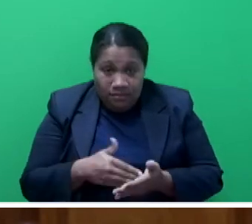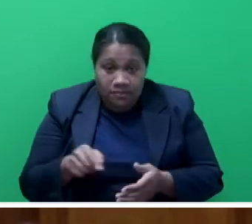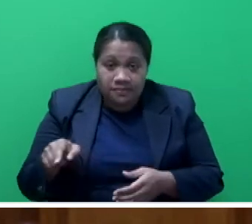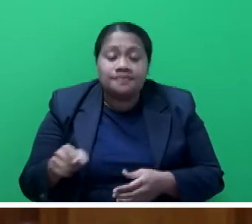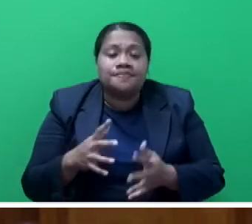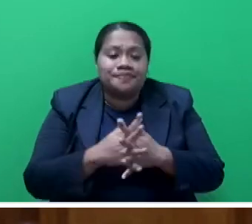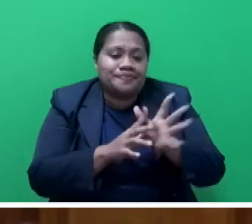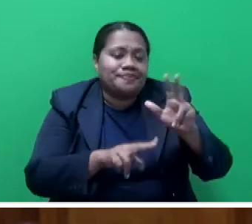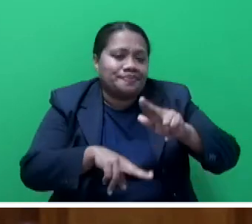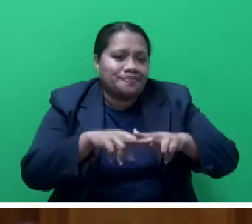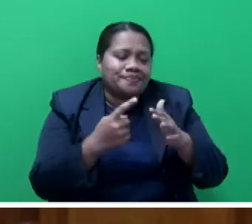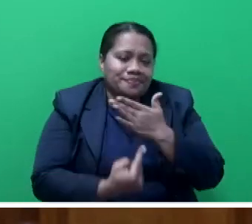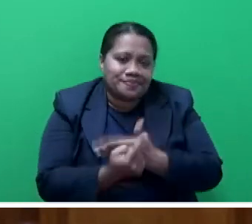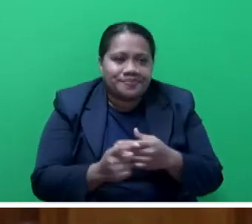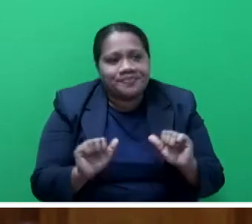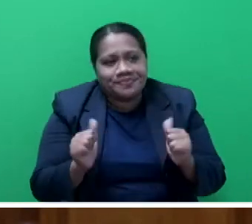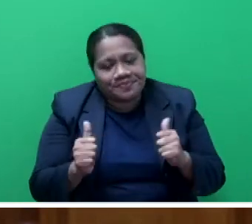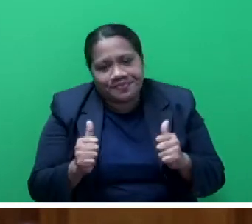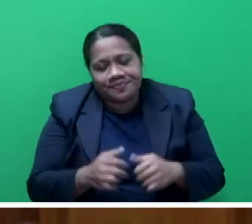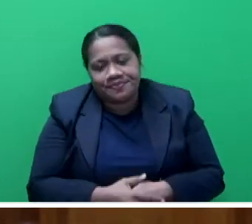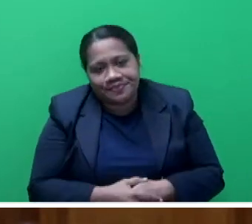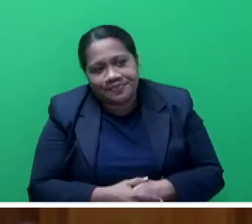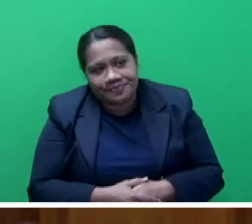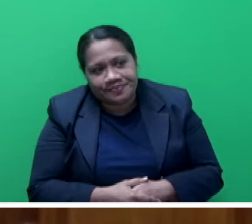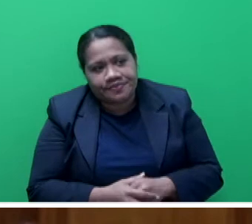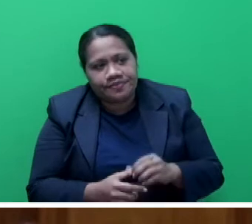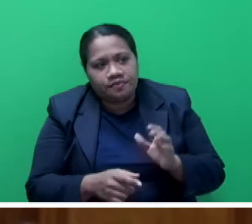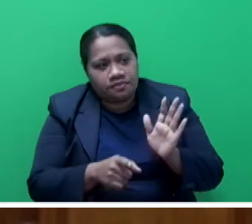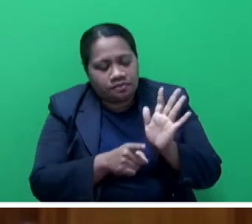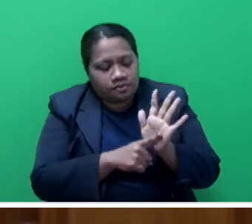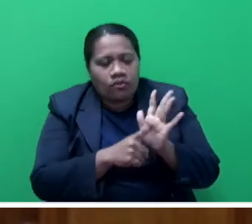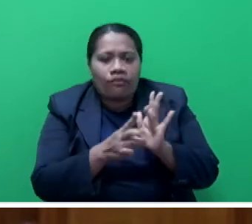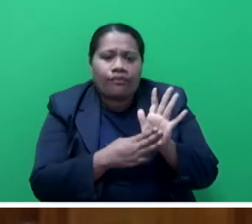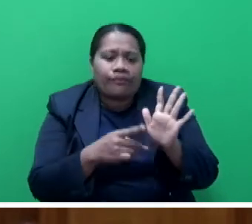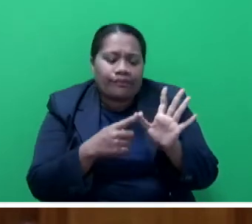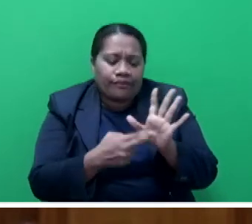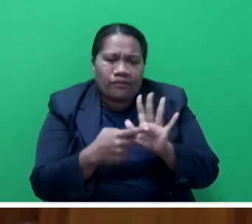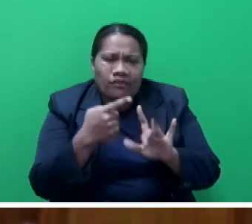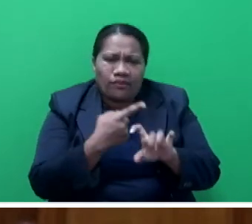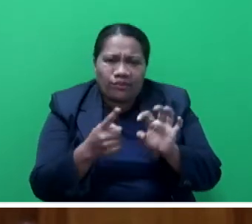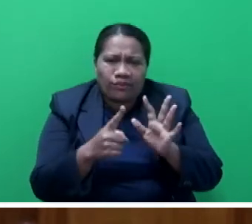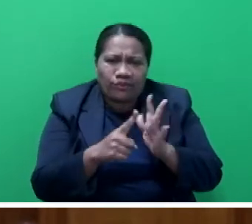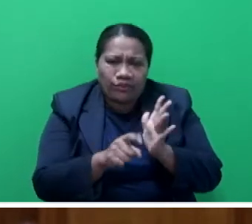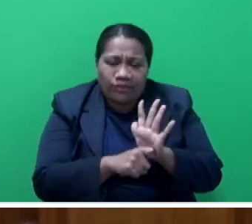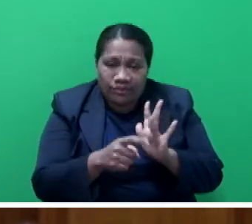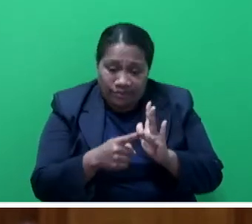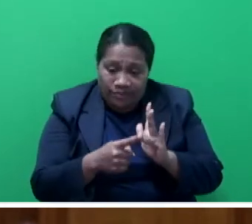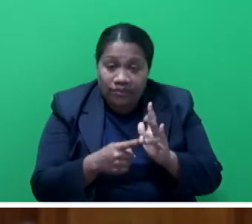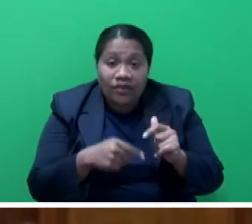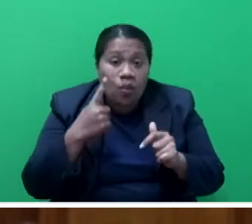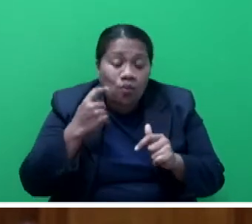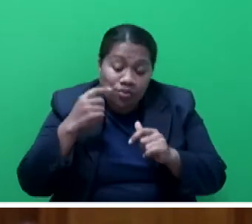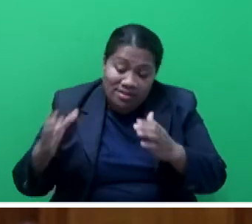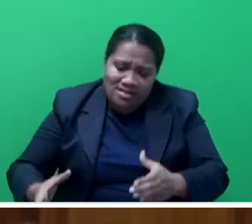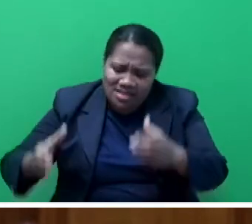WEF has completed the reactivating of the Lominikoro header tank. This is a big tank that sits in Lominikoro village. And they